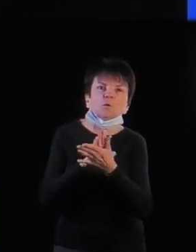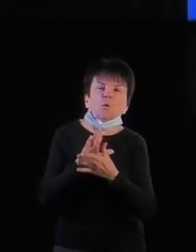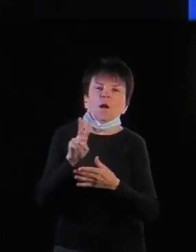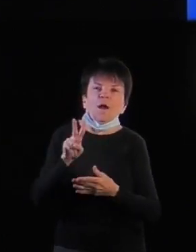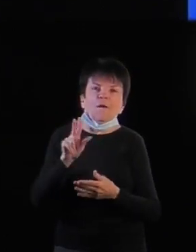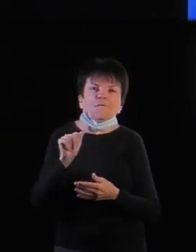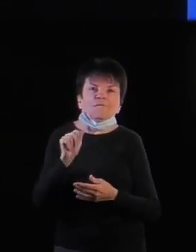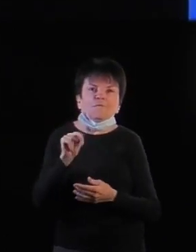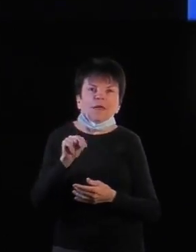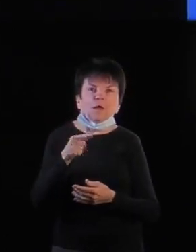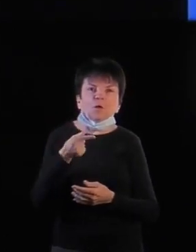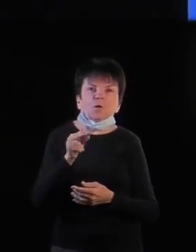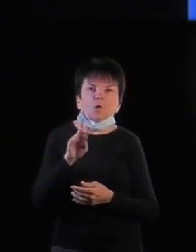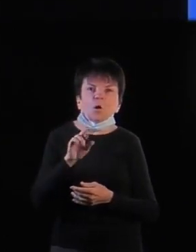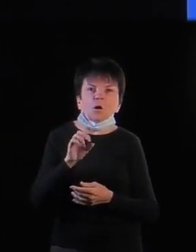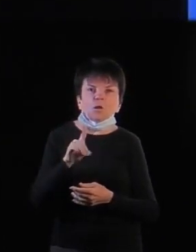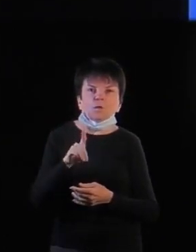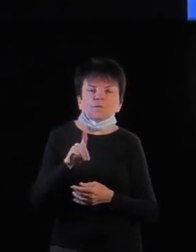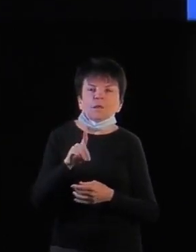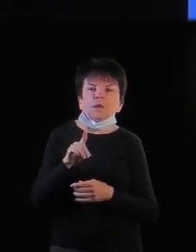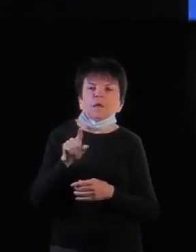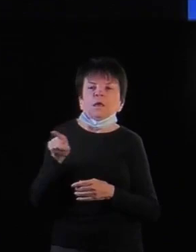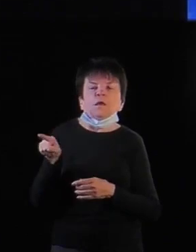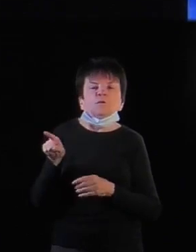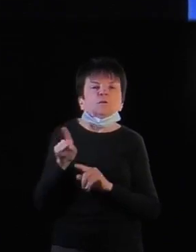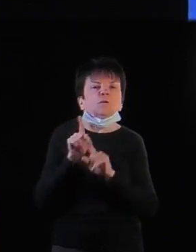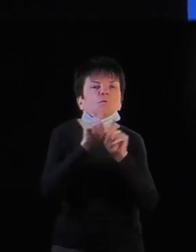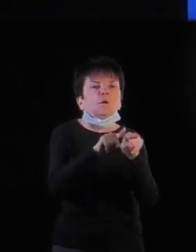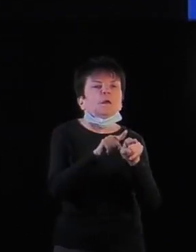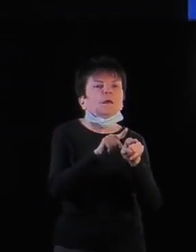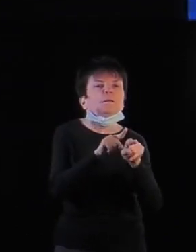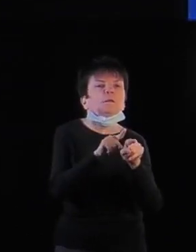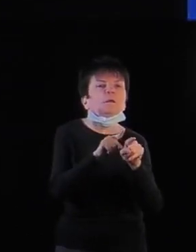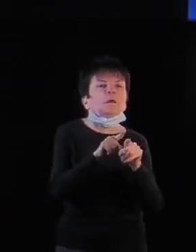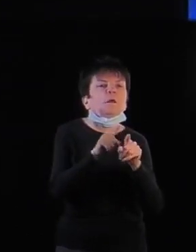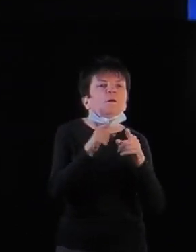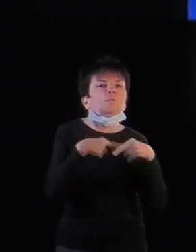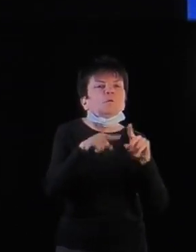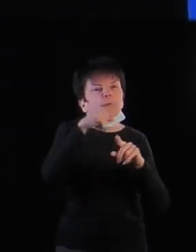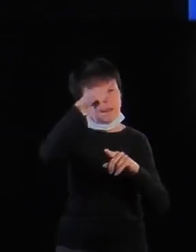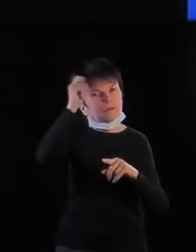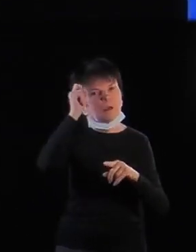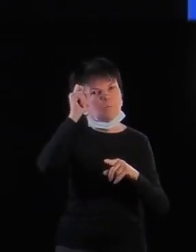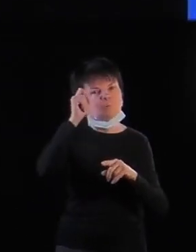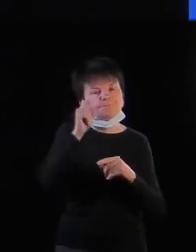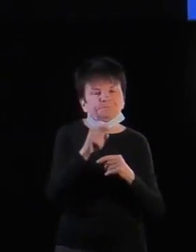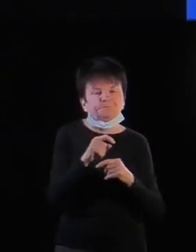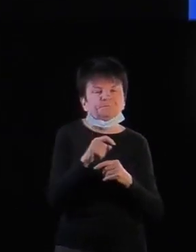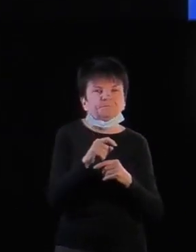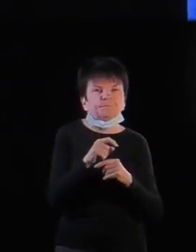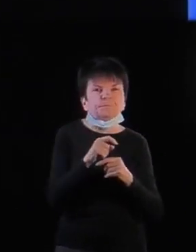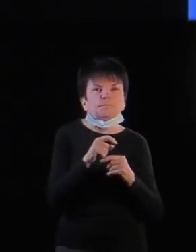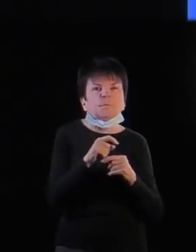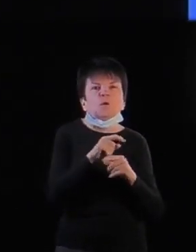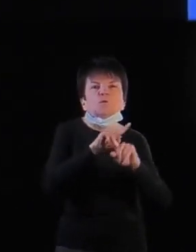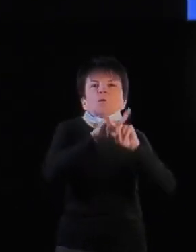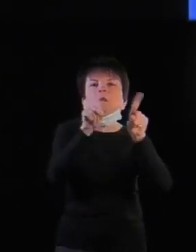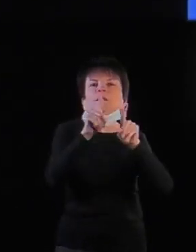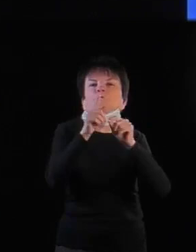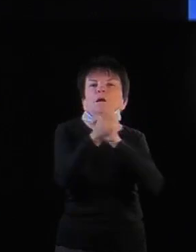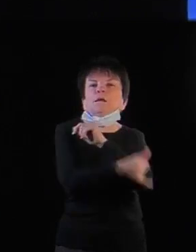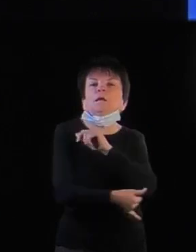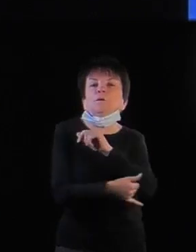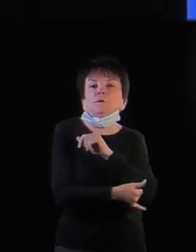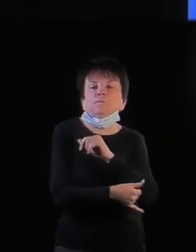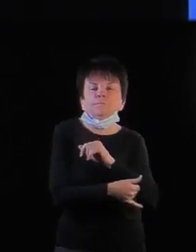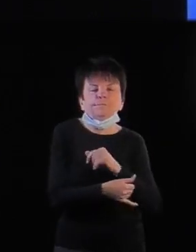University, she studied abroad in a summer between her junior and senior year. And she went with a whole bunch of students